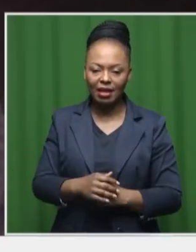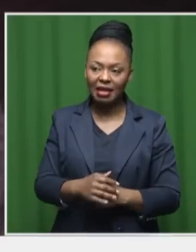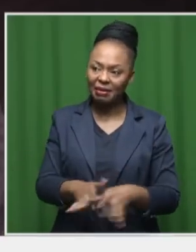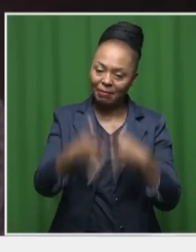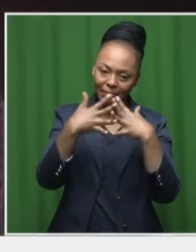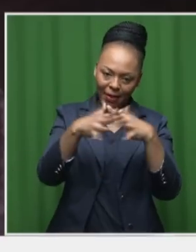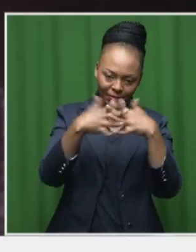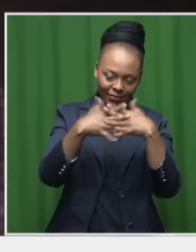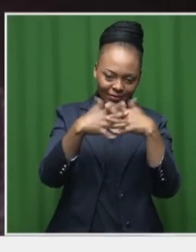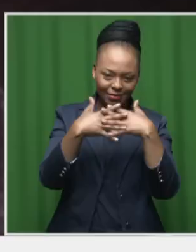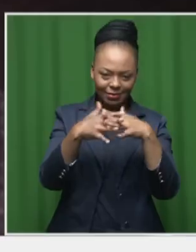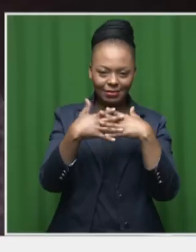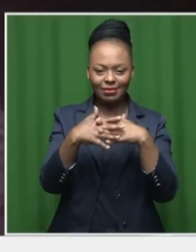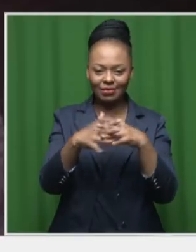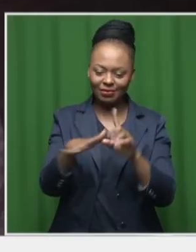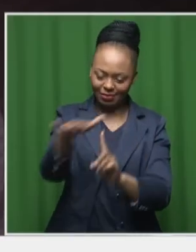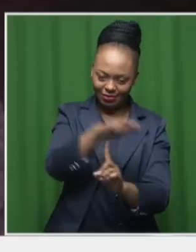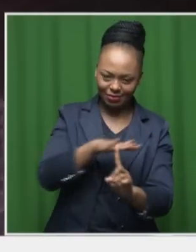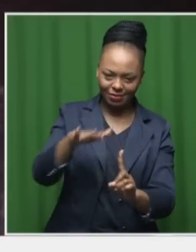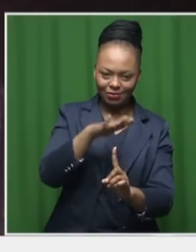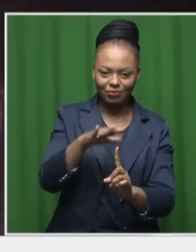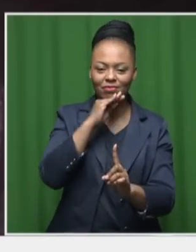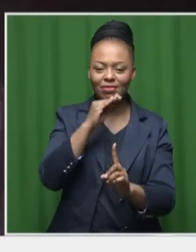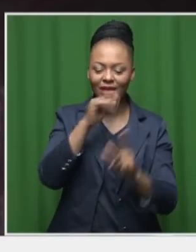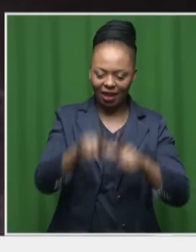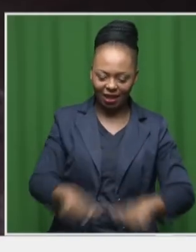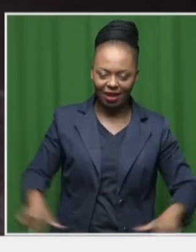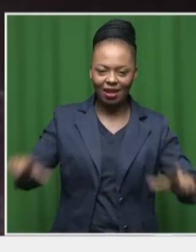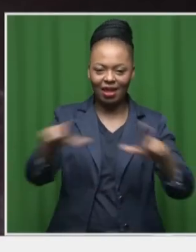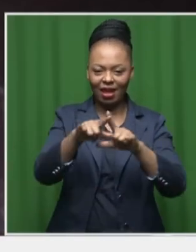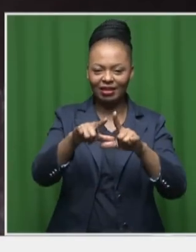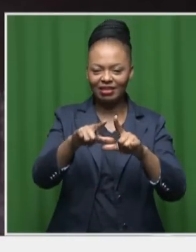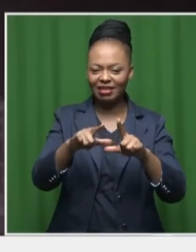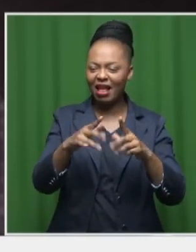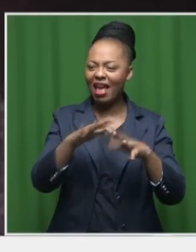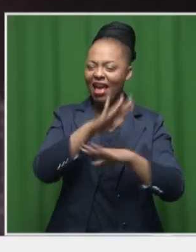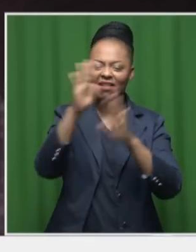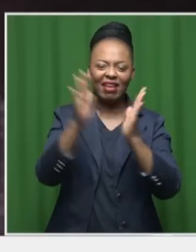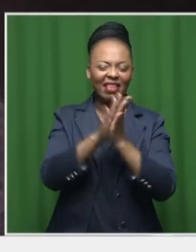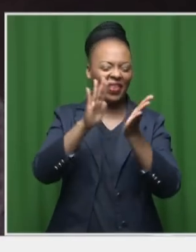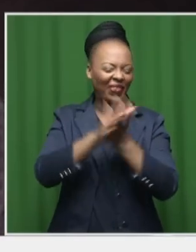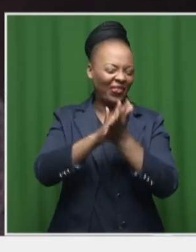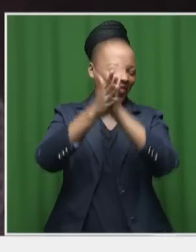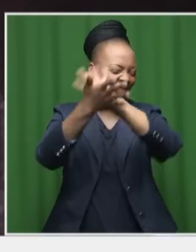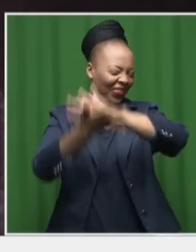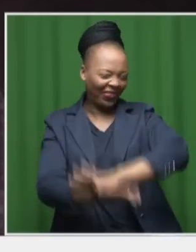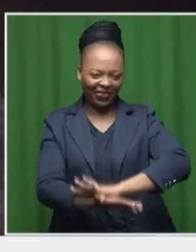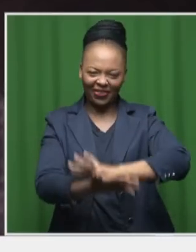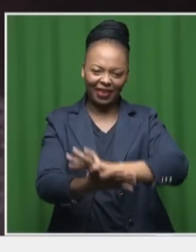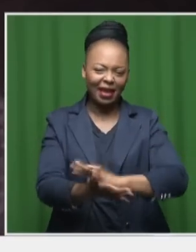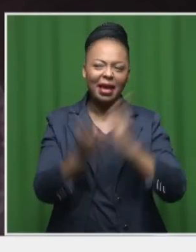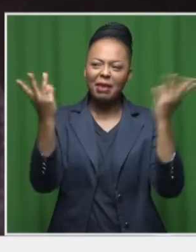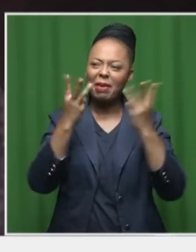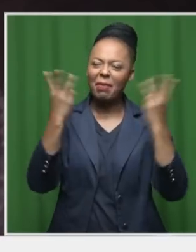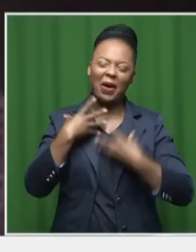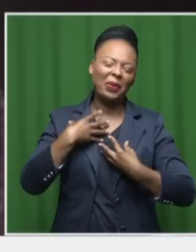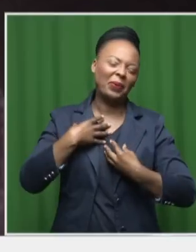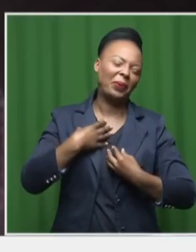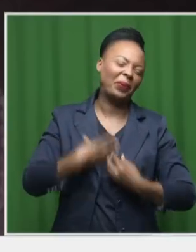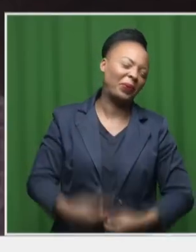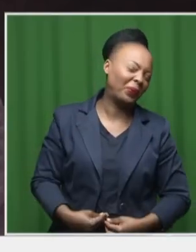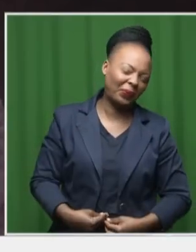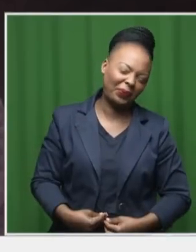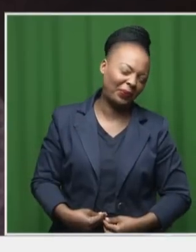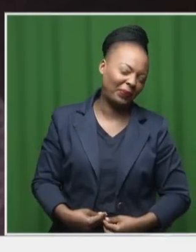and the Gwara situation is a land of disorder where people have lost hope and everybody is doing their own